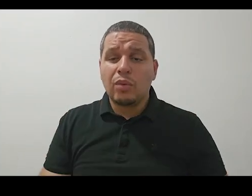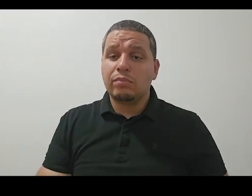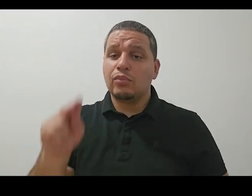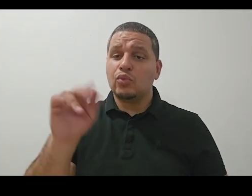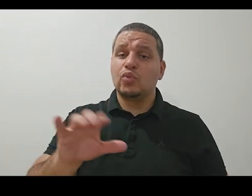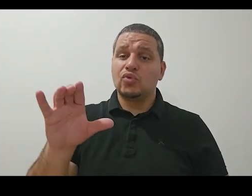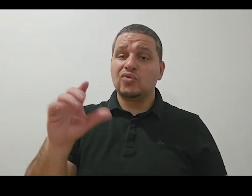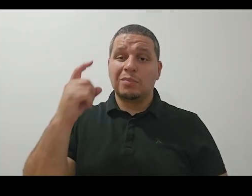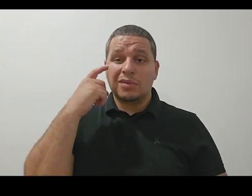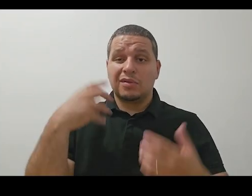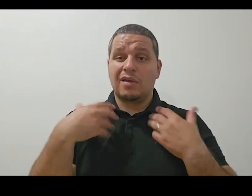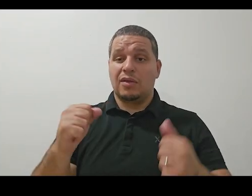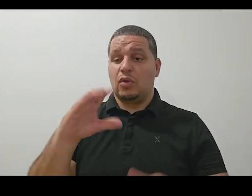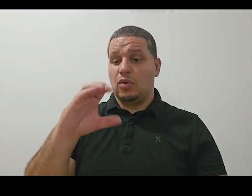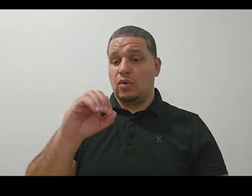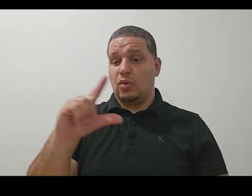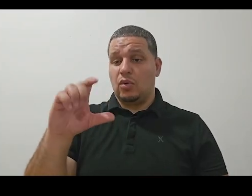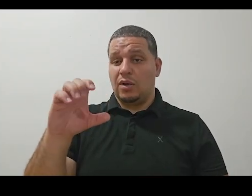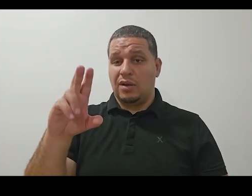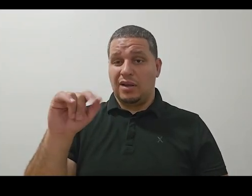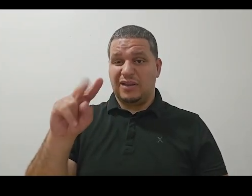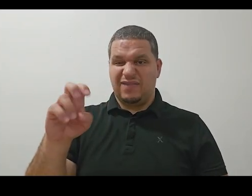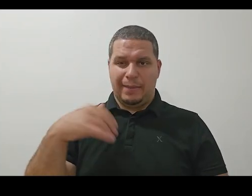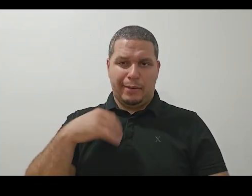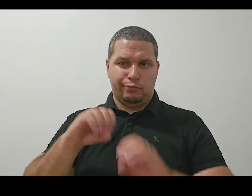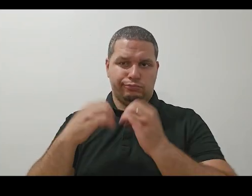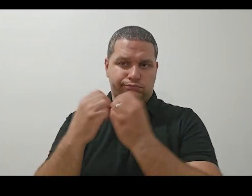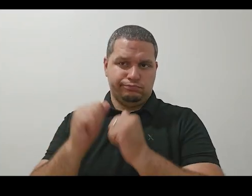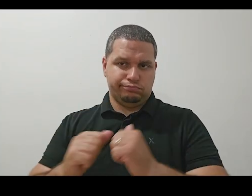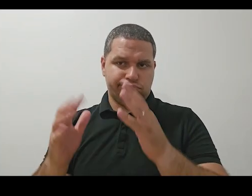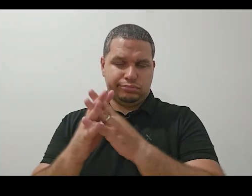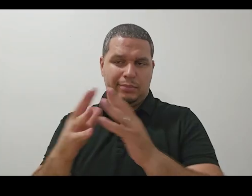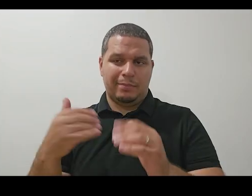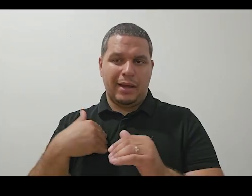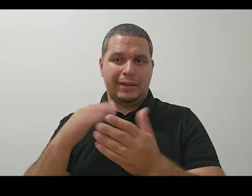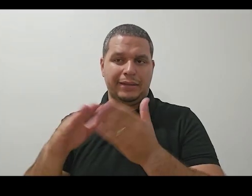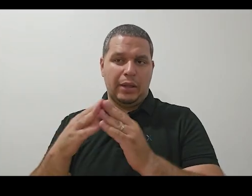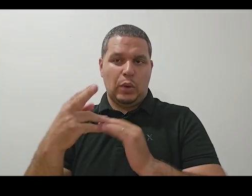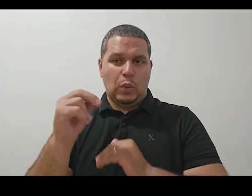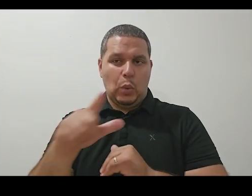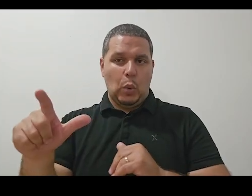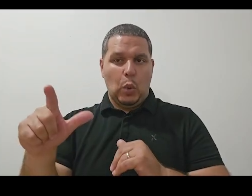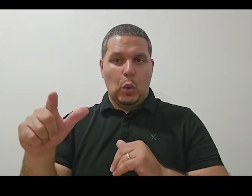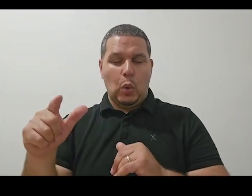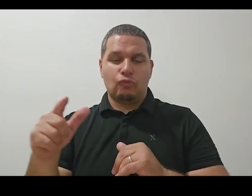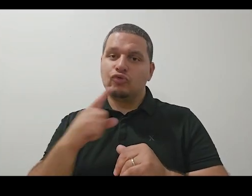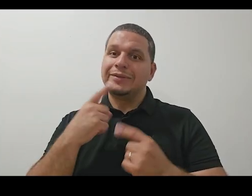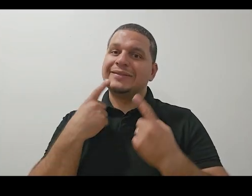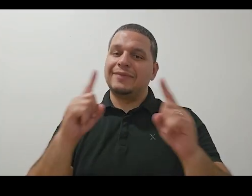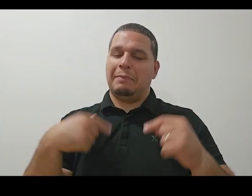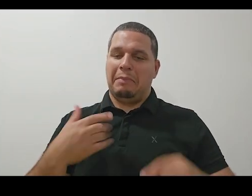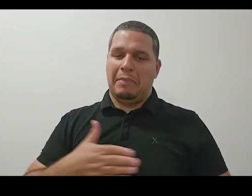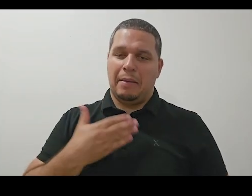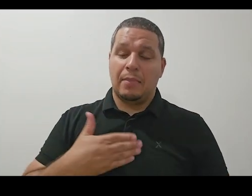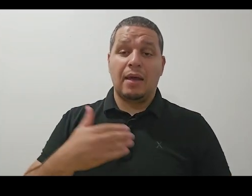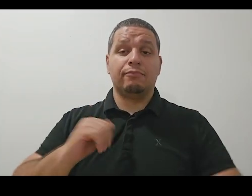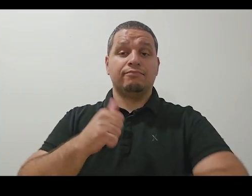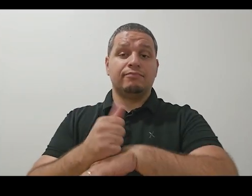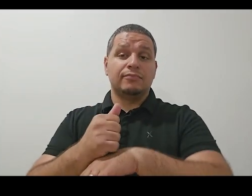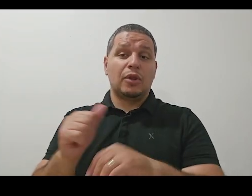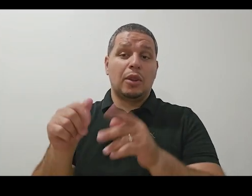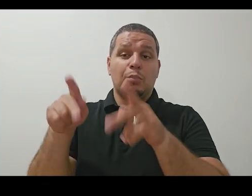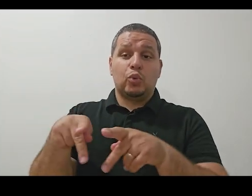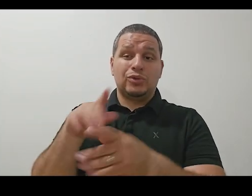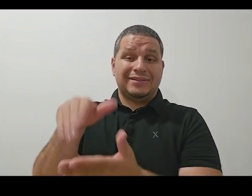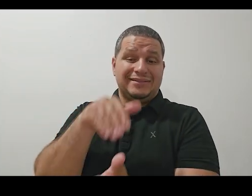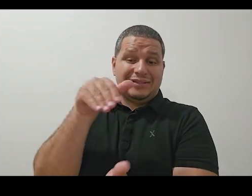Collective, I had my second mental health Mayo town hall, which was very successful, and I'm happy. I'm also the founder of the